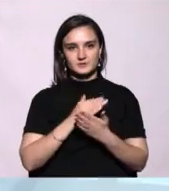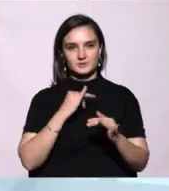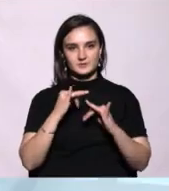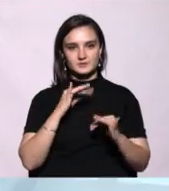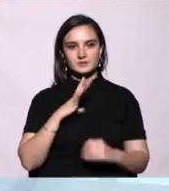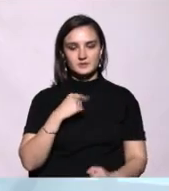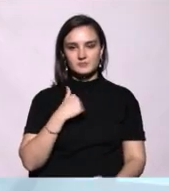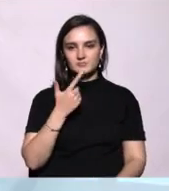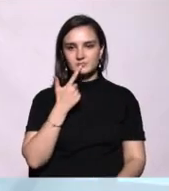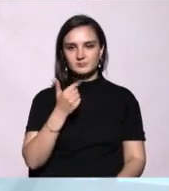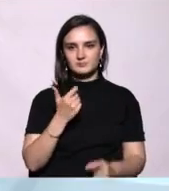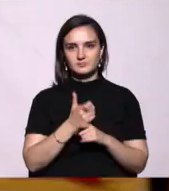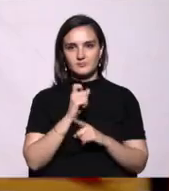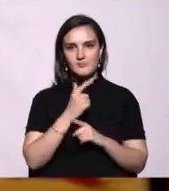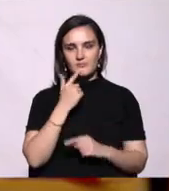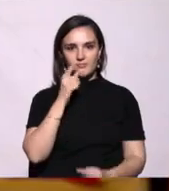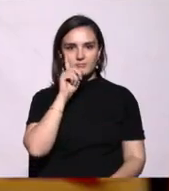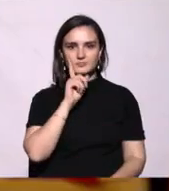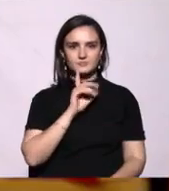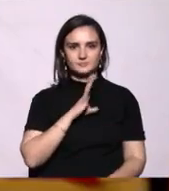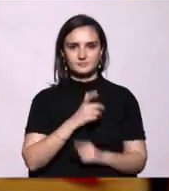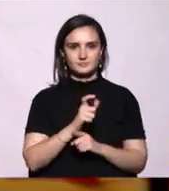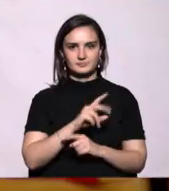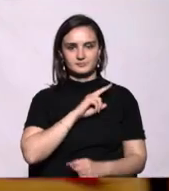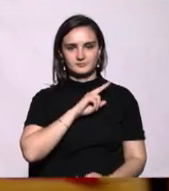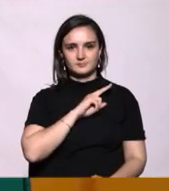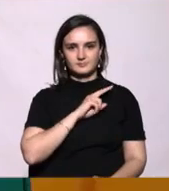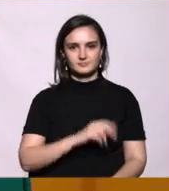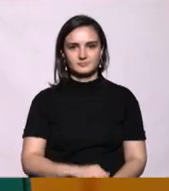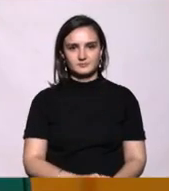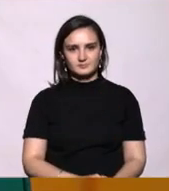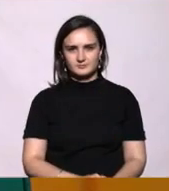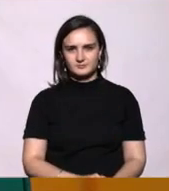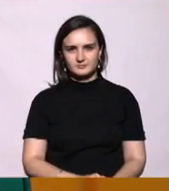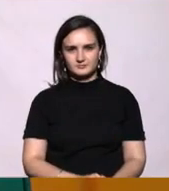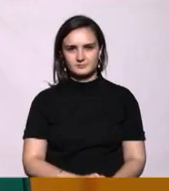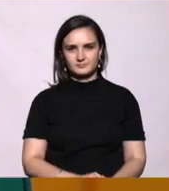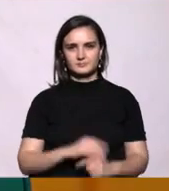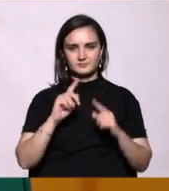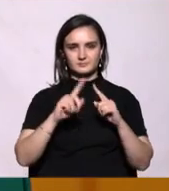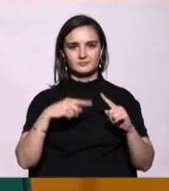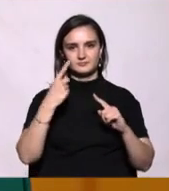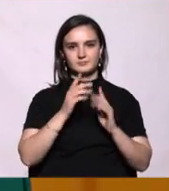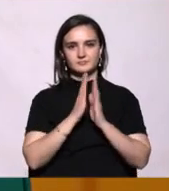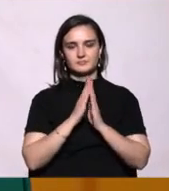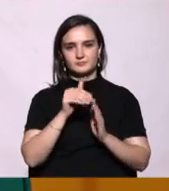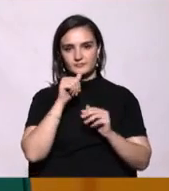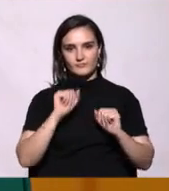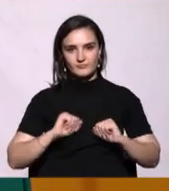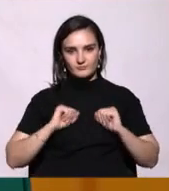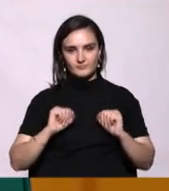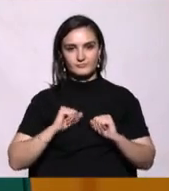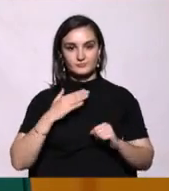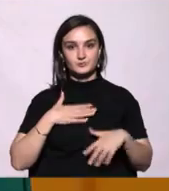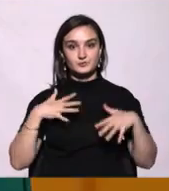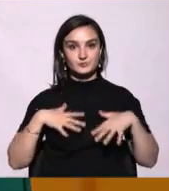did. It was so delicious. I loved it. Fantastic. For the next time, please try our